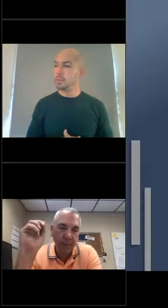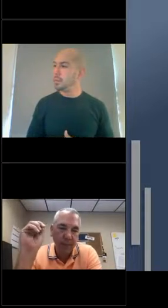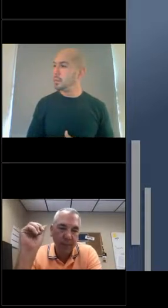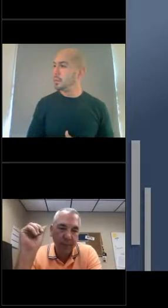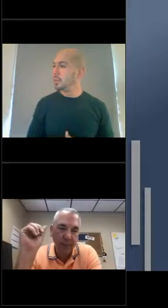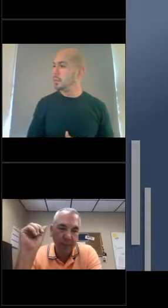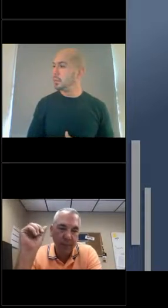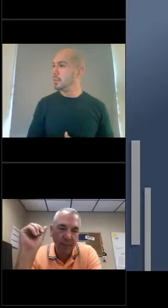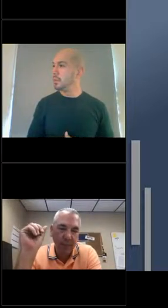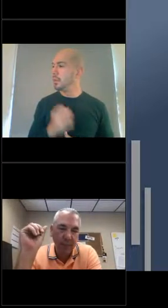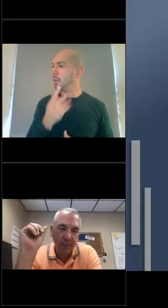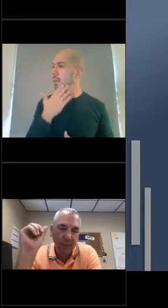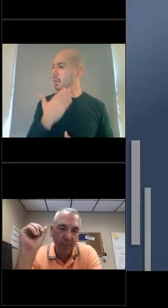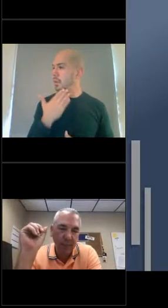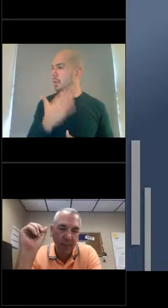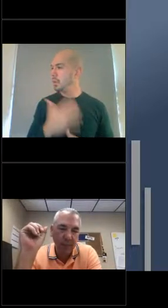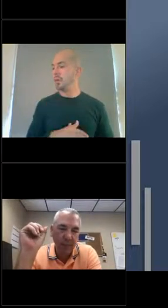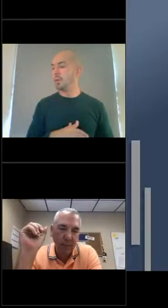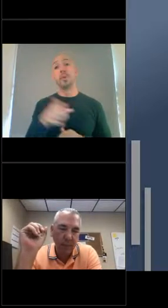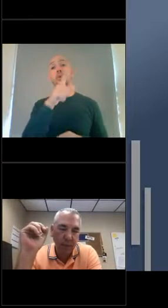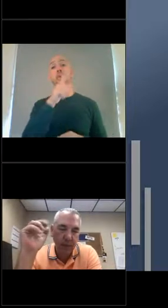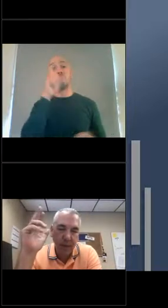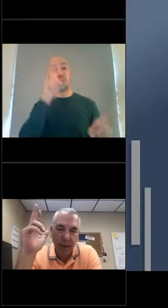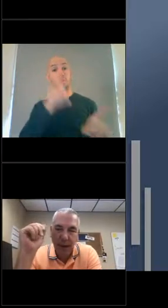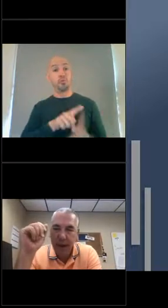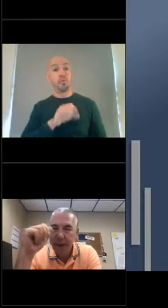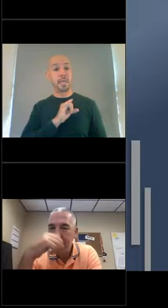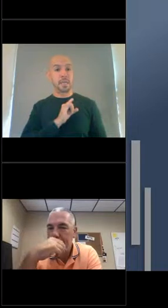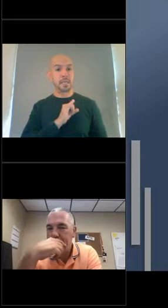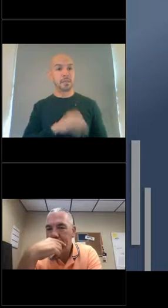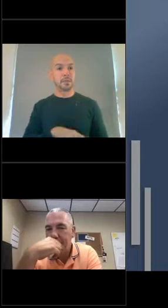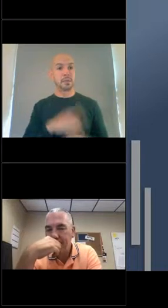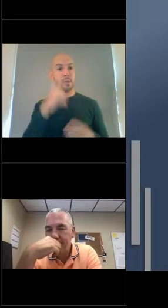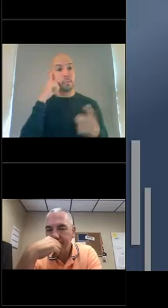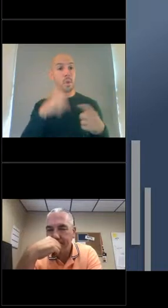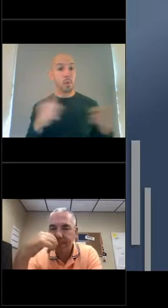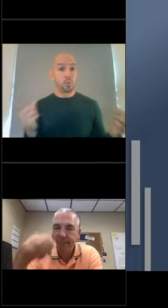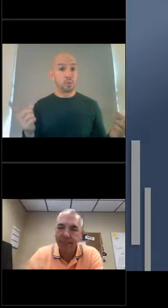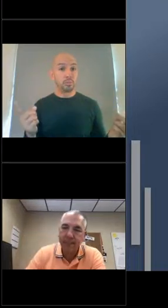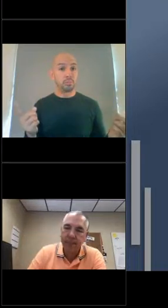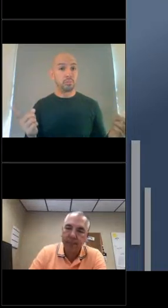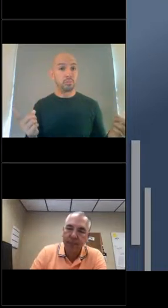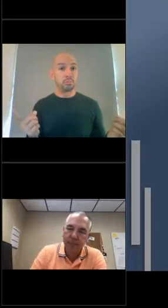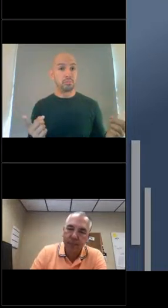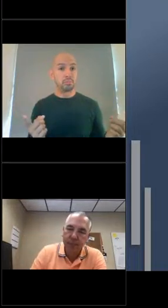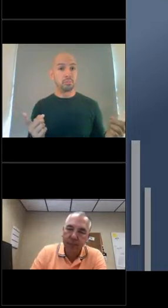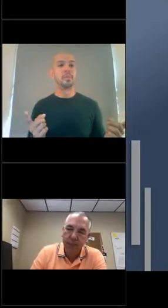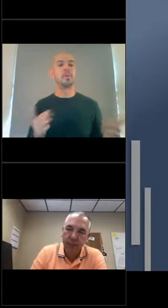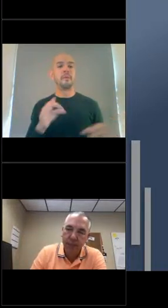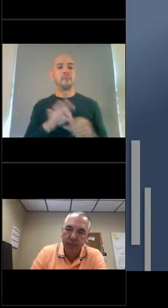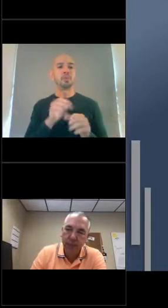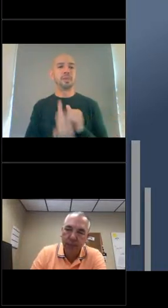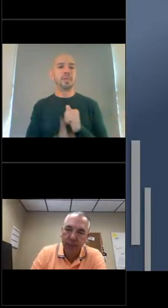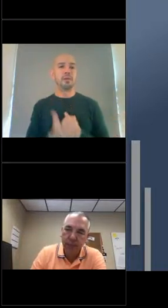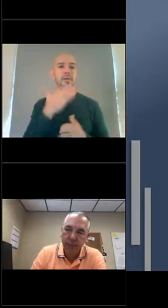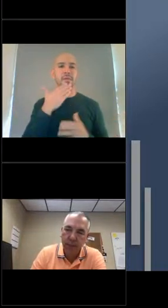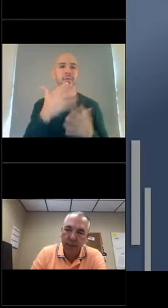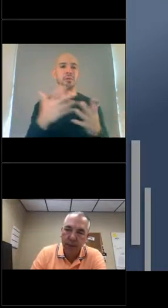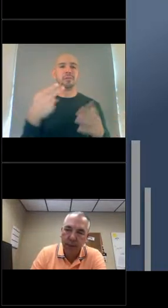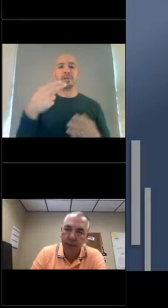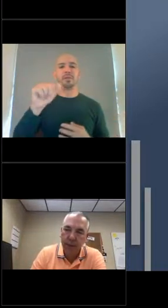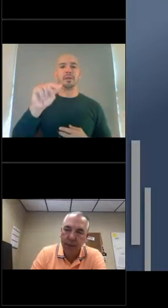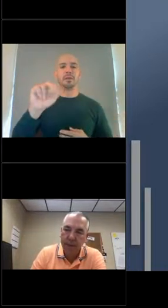okay thank you all those in favor aye okay suppose all right ocean carries thank you so much hannah we appreciate